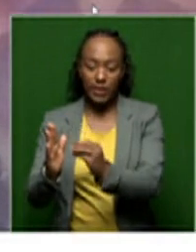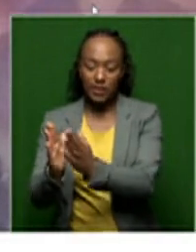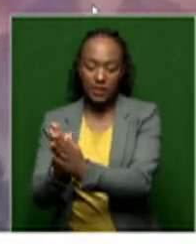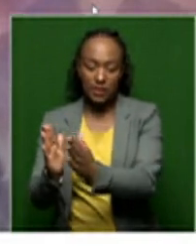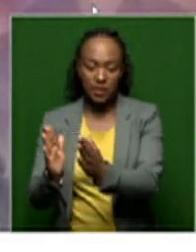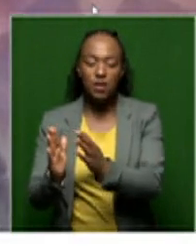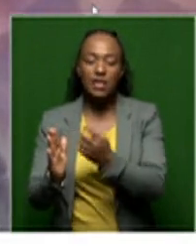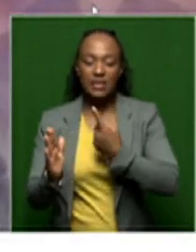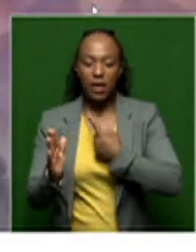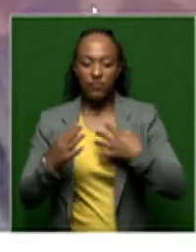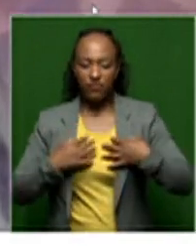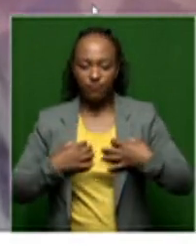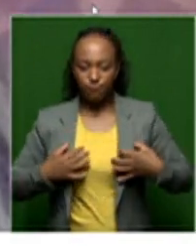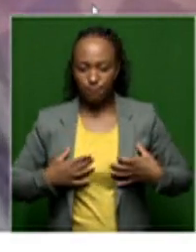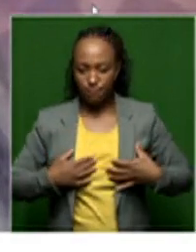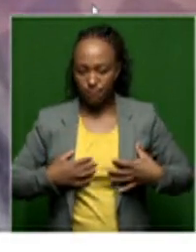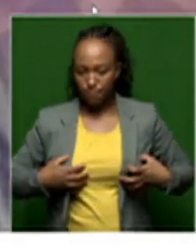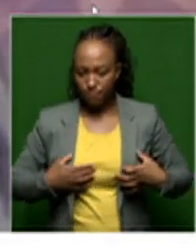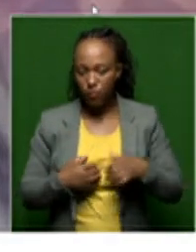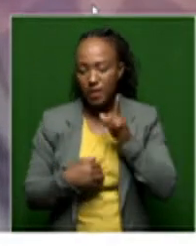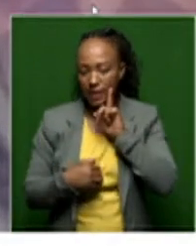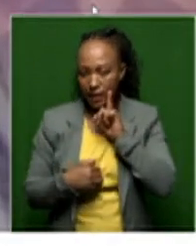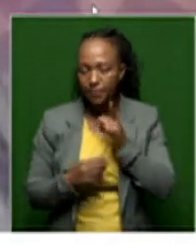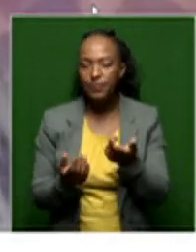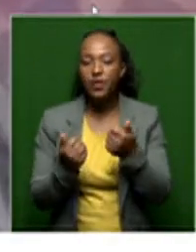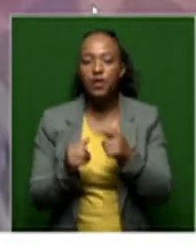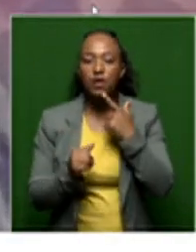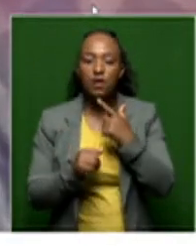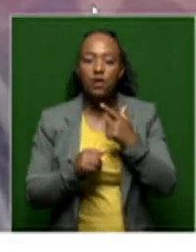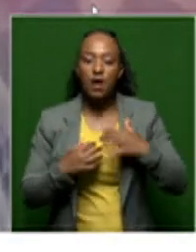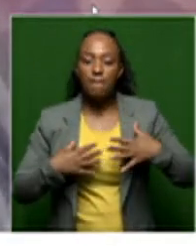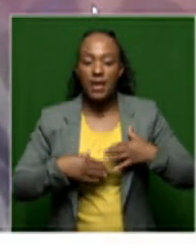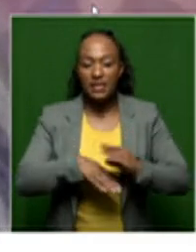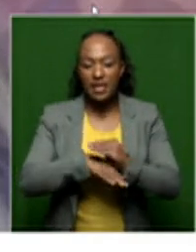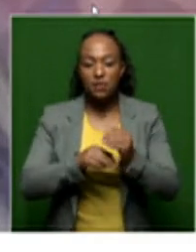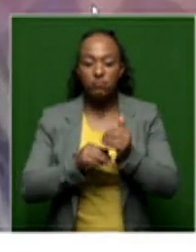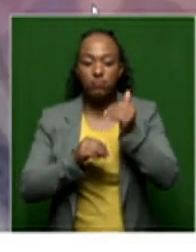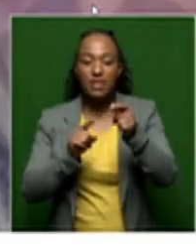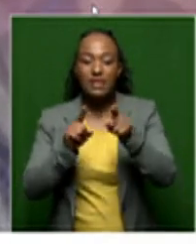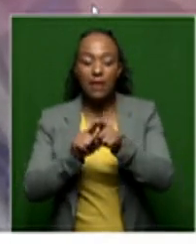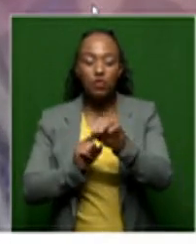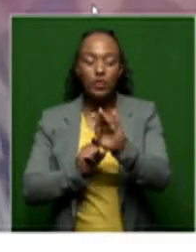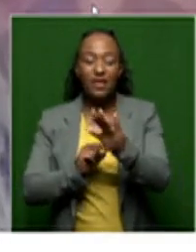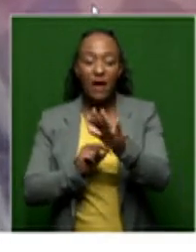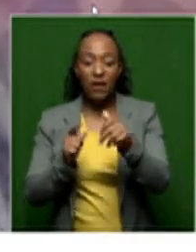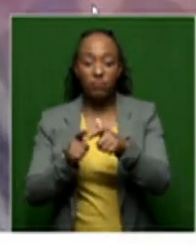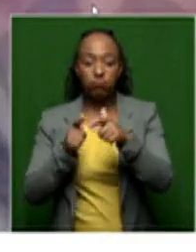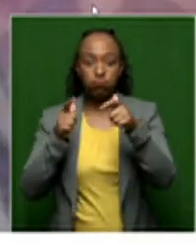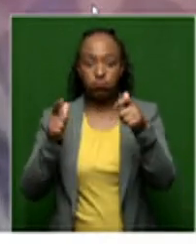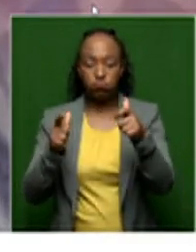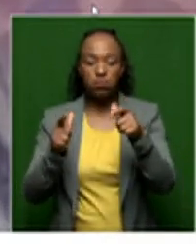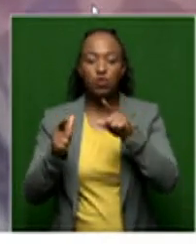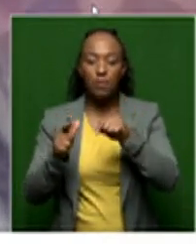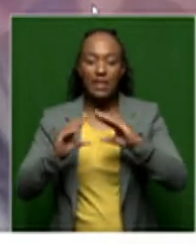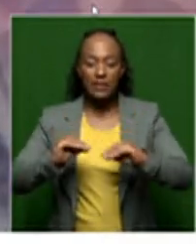breasts ideally. And we've seen an increased risk of breast cancer in women even below the age of 35. So we need to teach